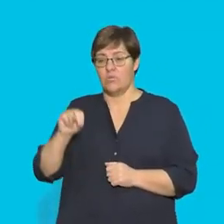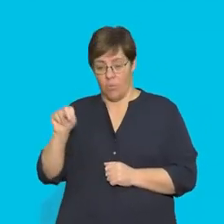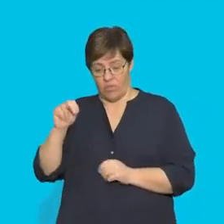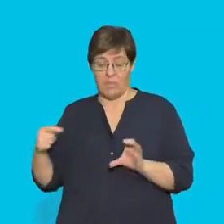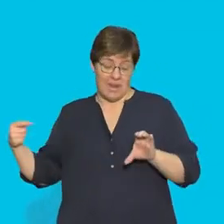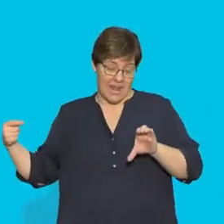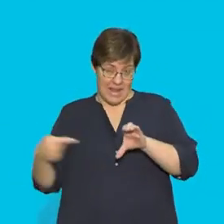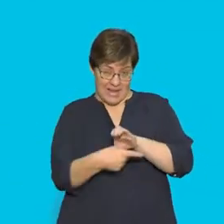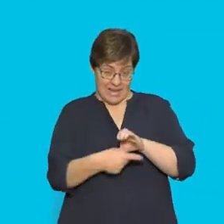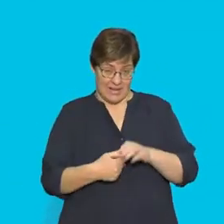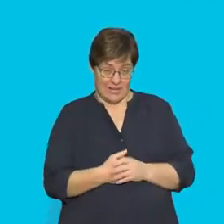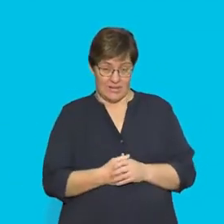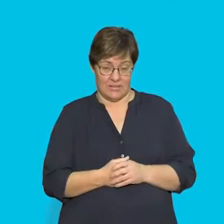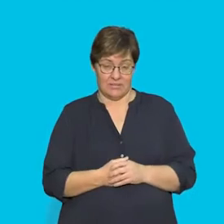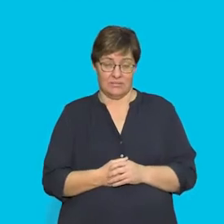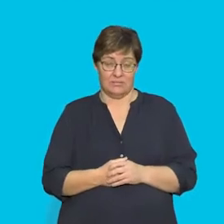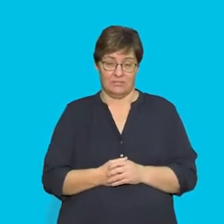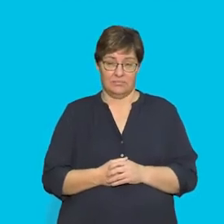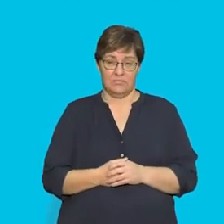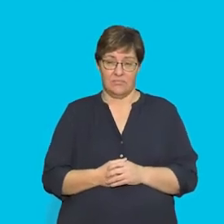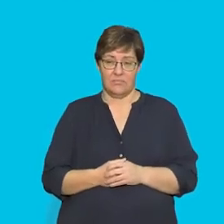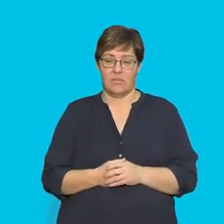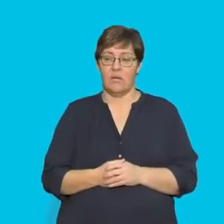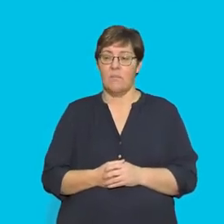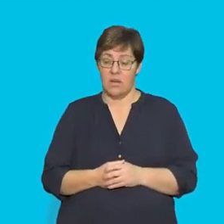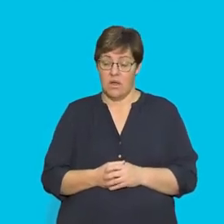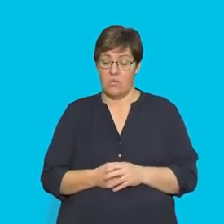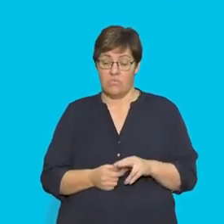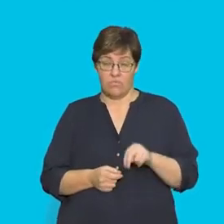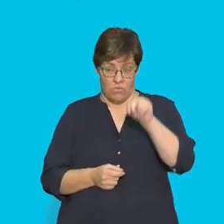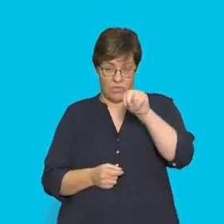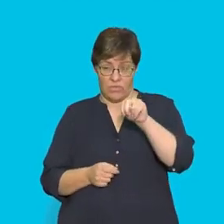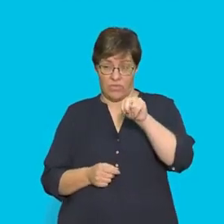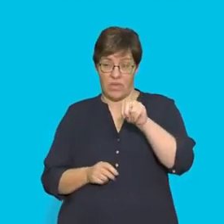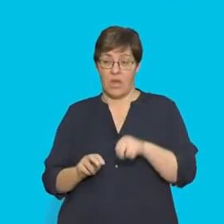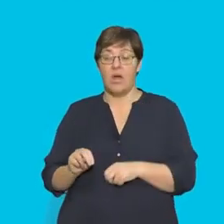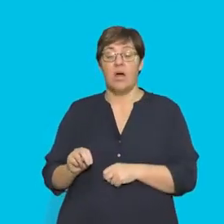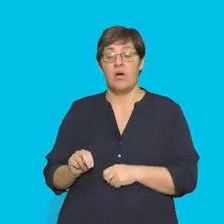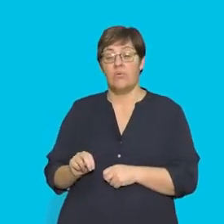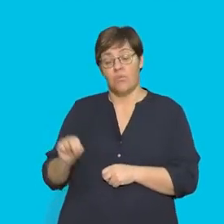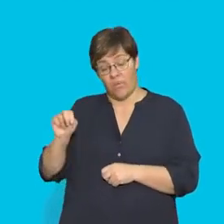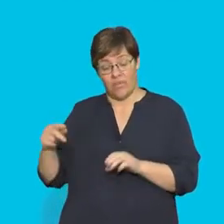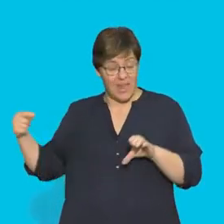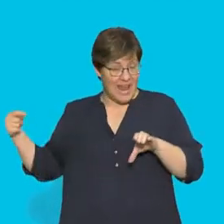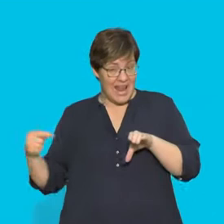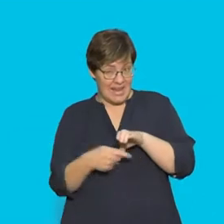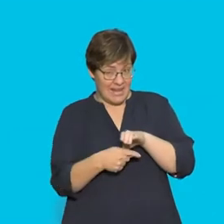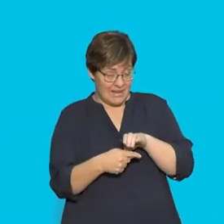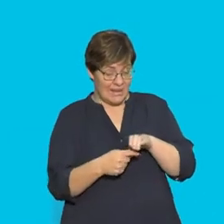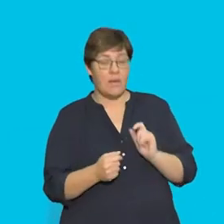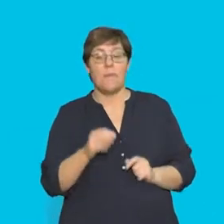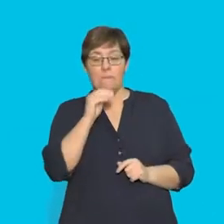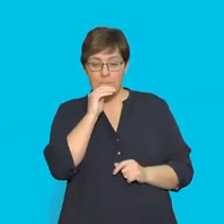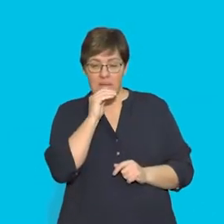it moving in. Now, if that's the North Pole, then I'm going to need to use